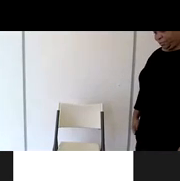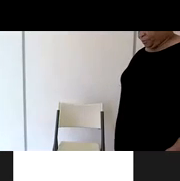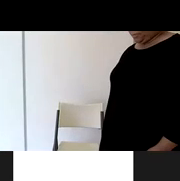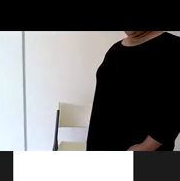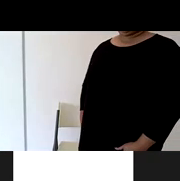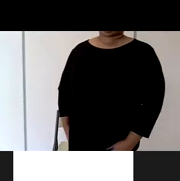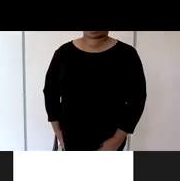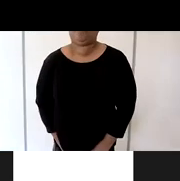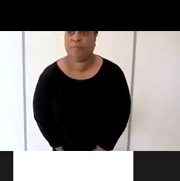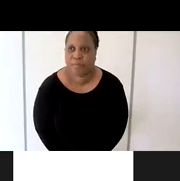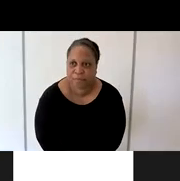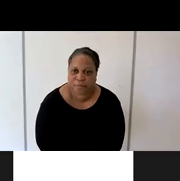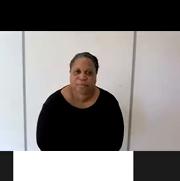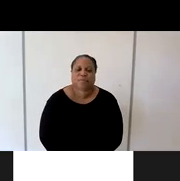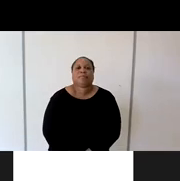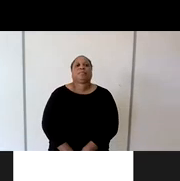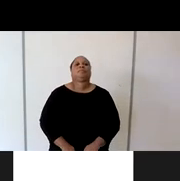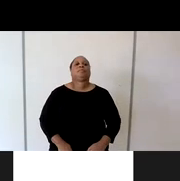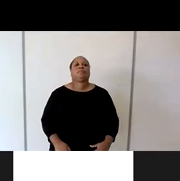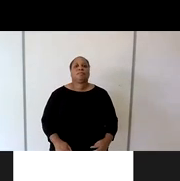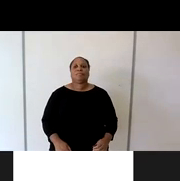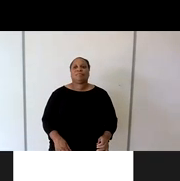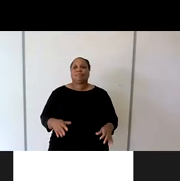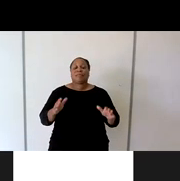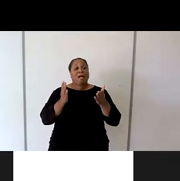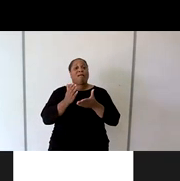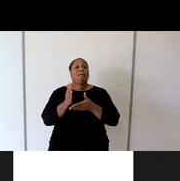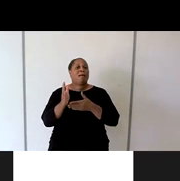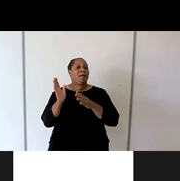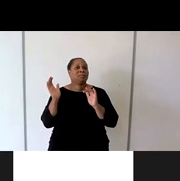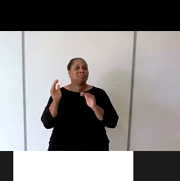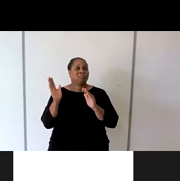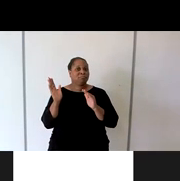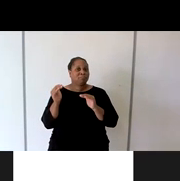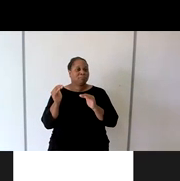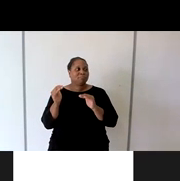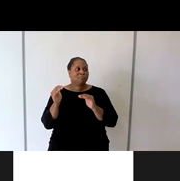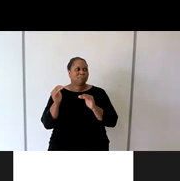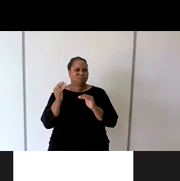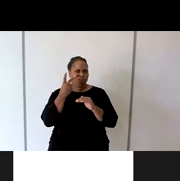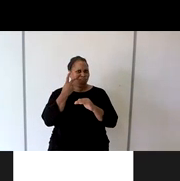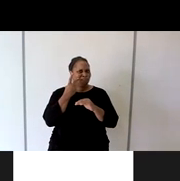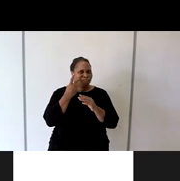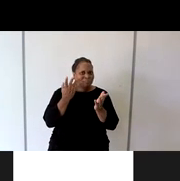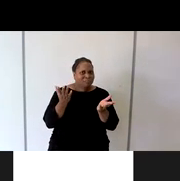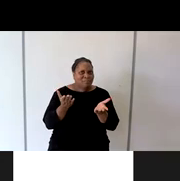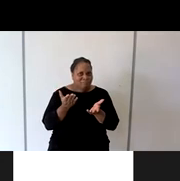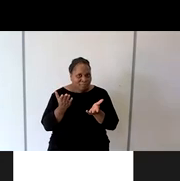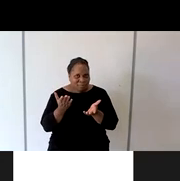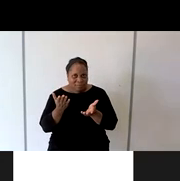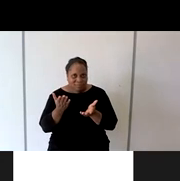There we go. All right, I hope that everybody can see it here.